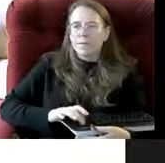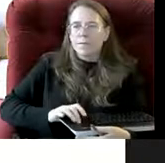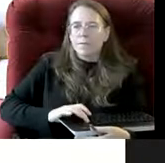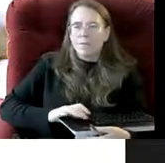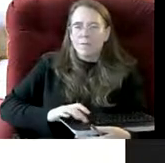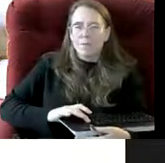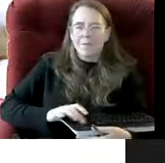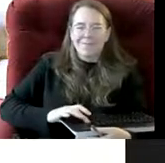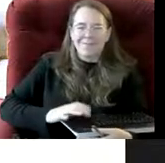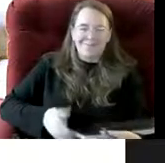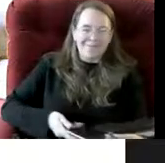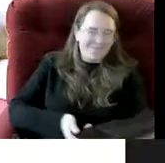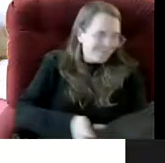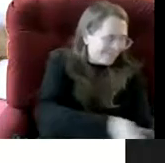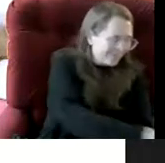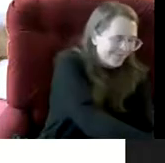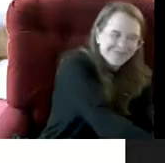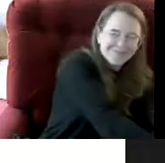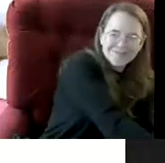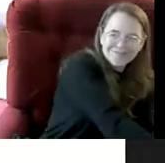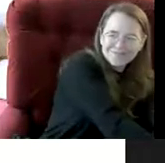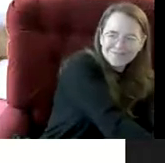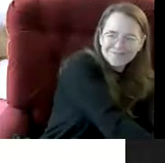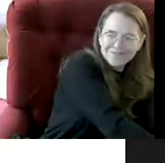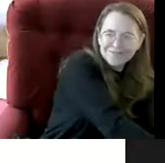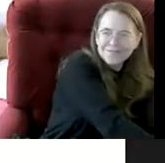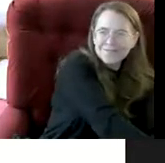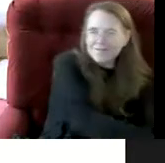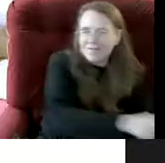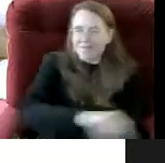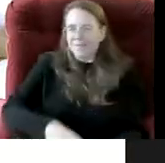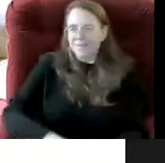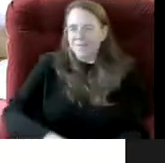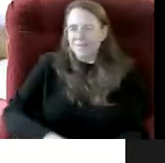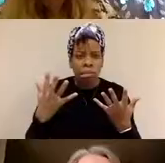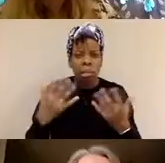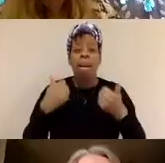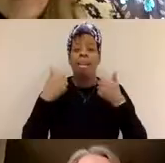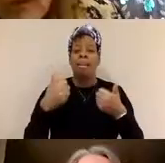If I can find it, technology. There we go. Okay,